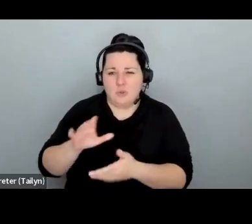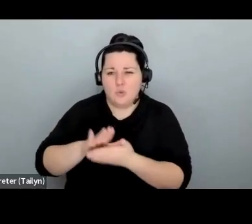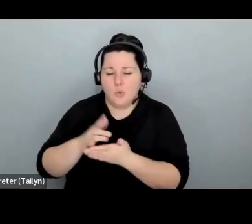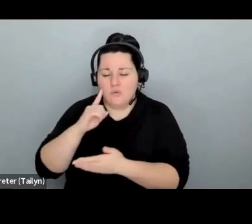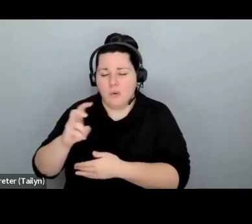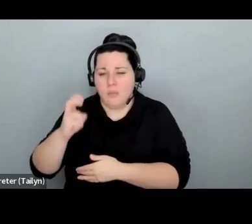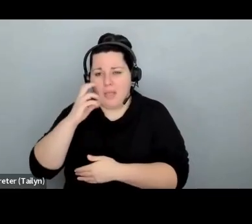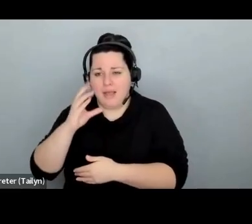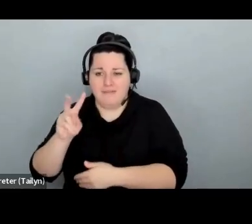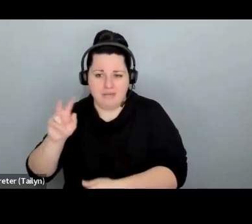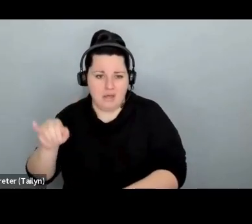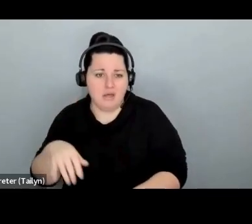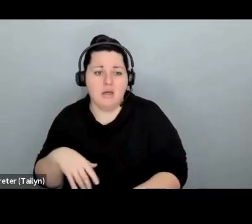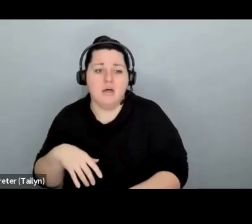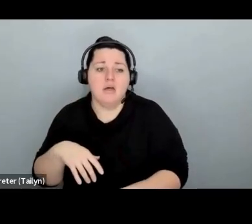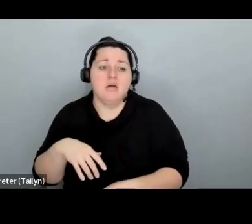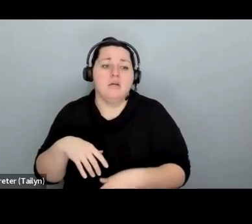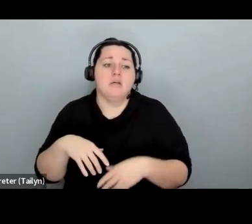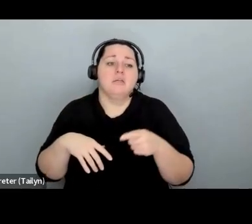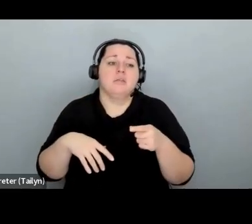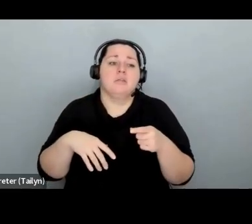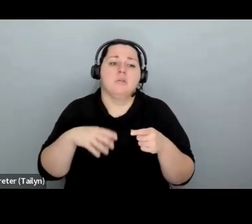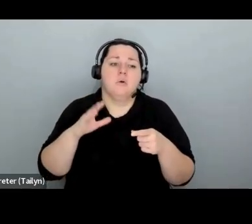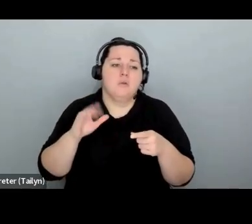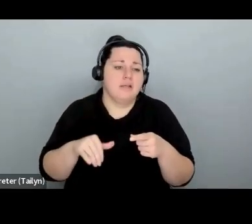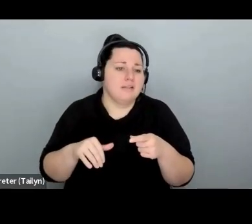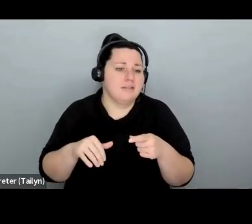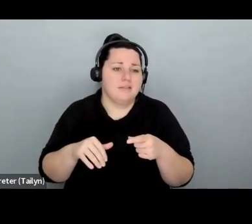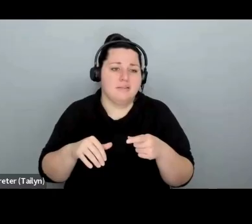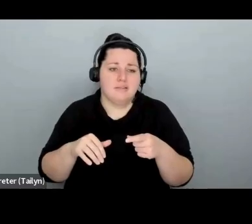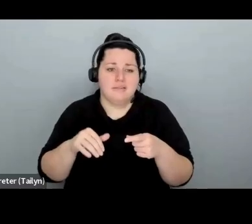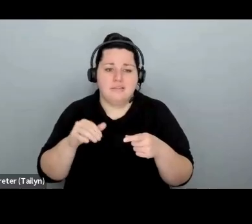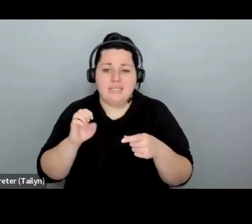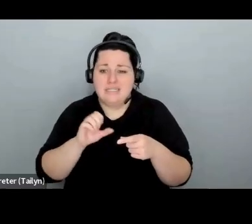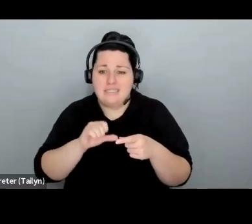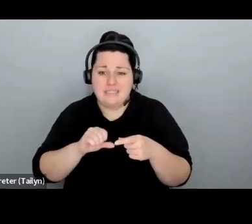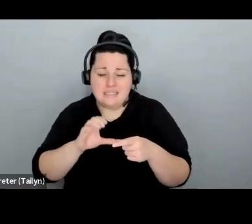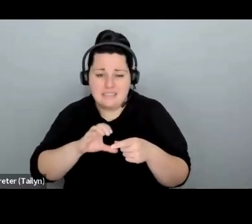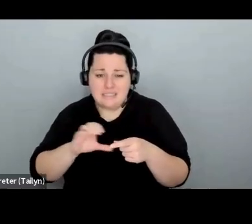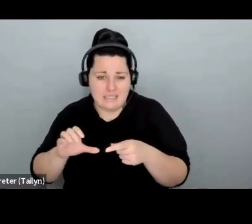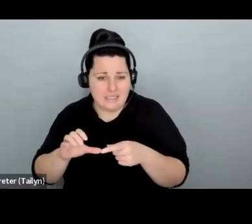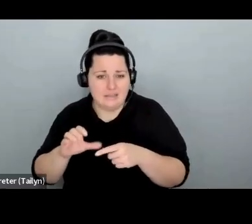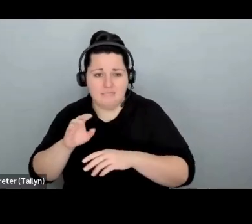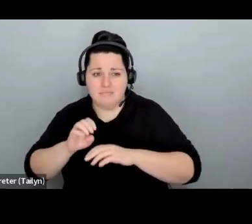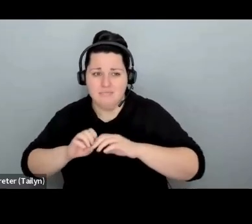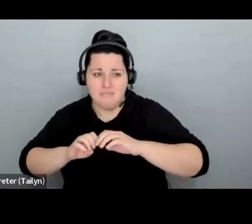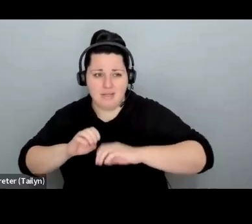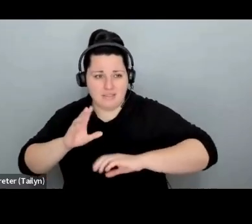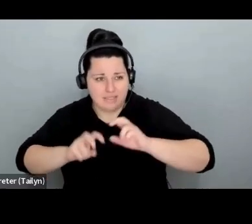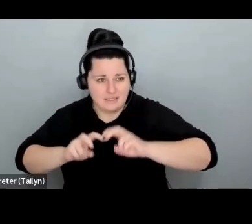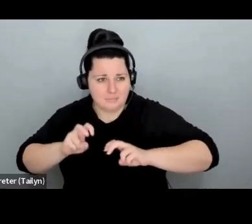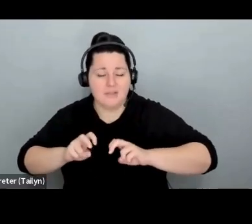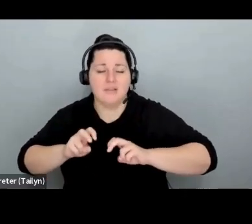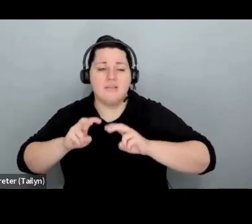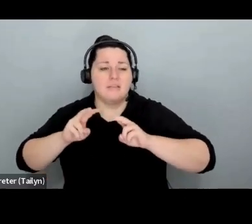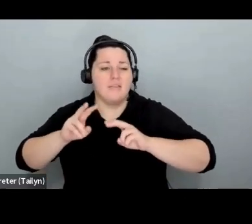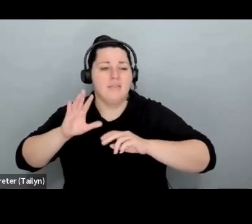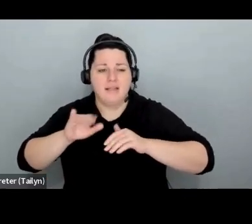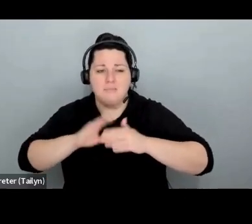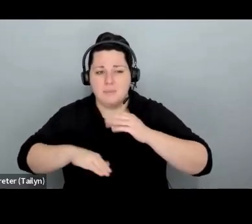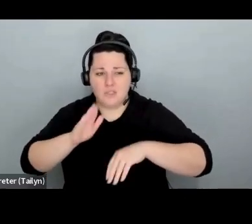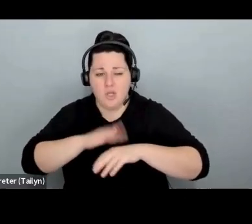and Visually Impaired, and it's basically an ECC assessment for more complex learners. Is based on the